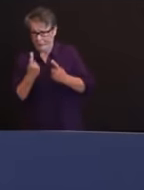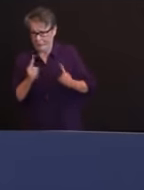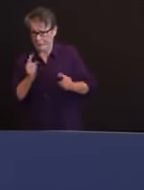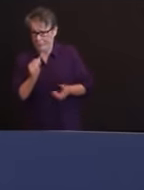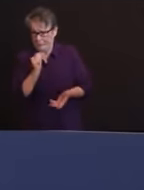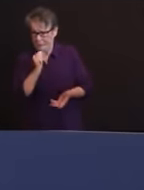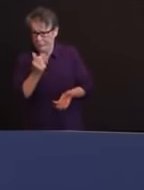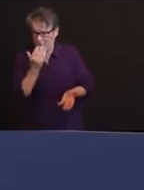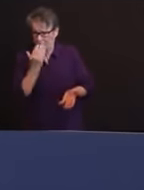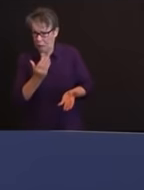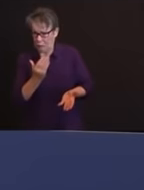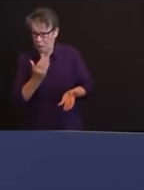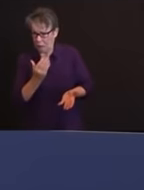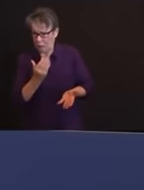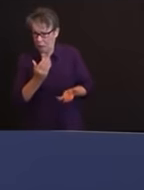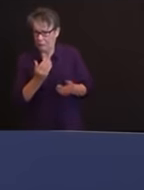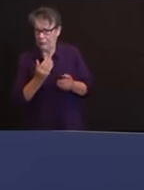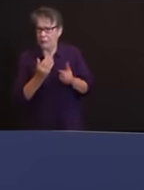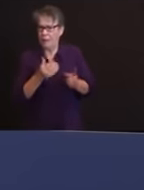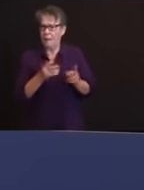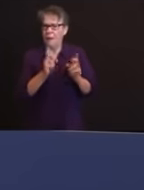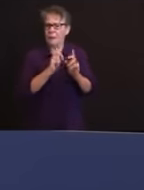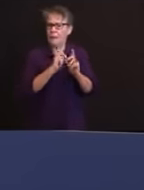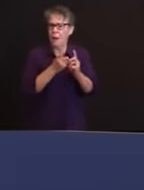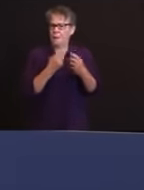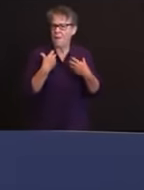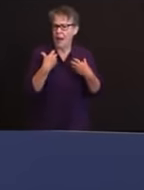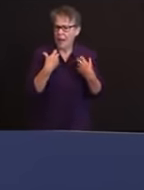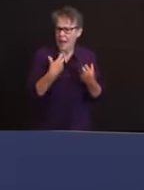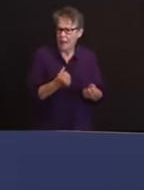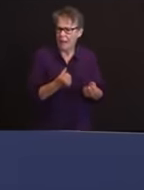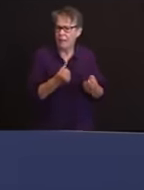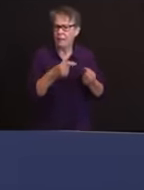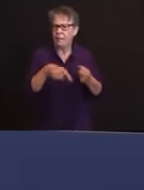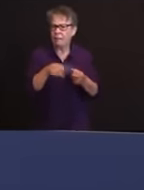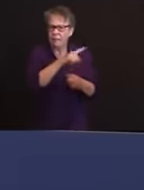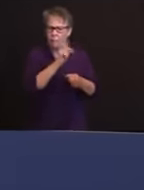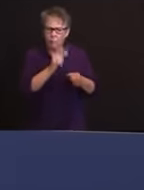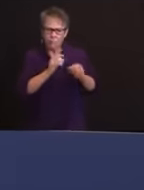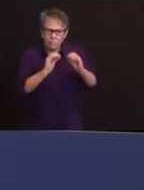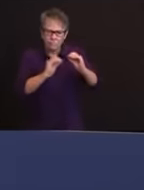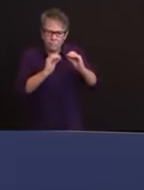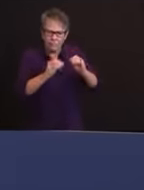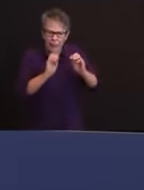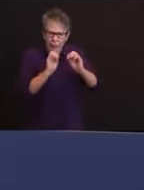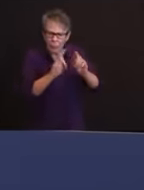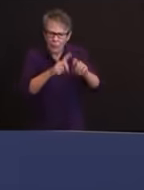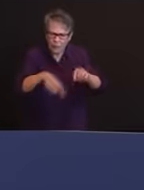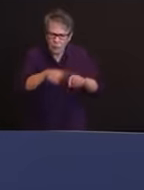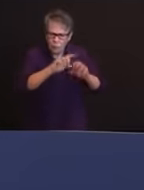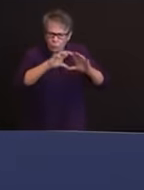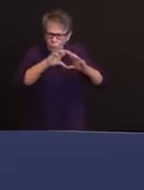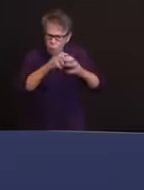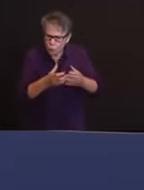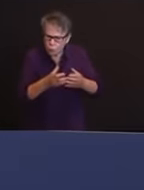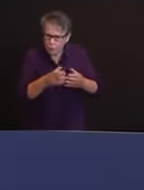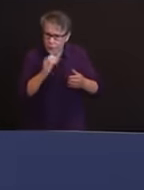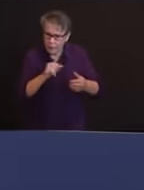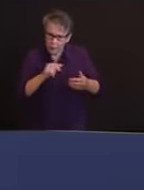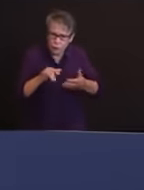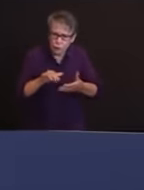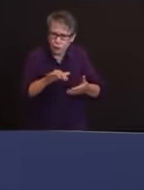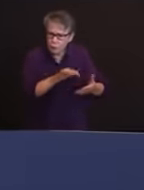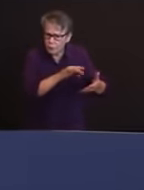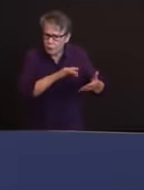Health's educators and shared with the Medical Society of New Jersey, the New Jersey Hospital Association, and the State